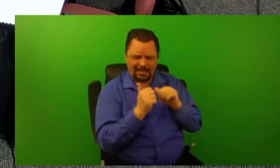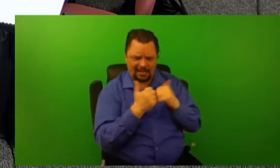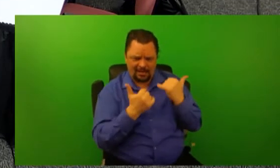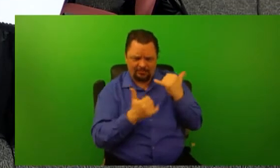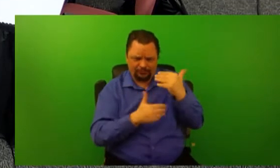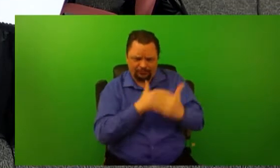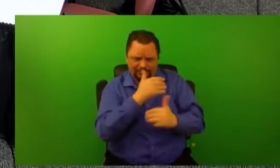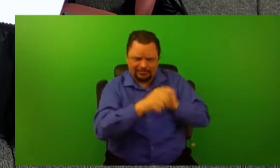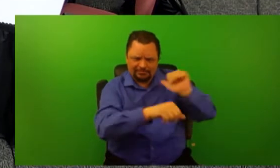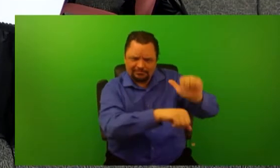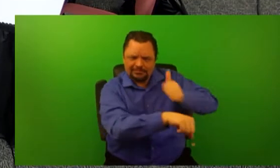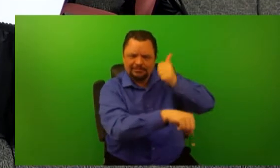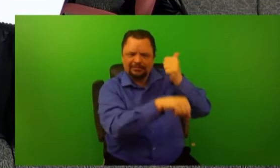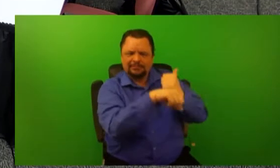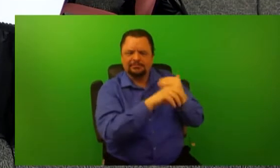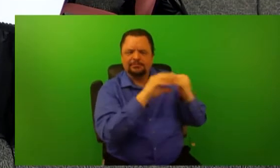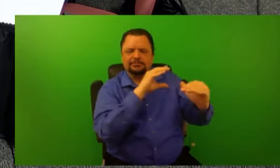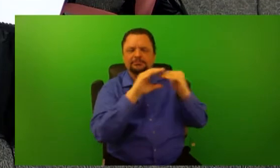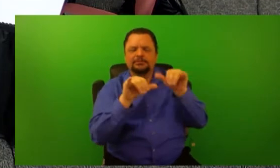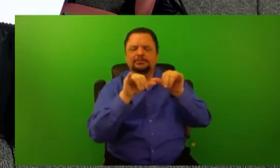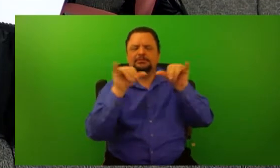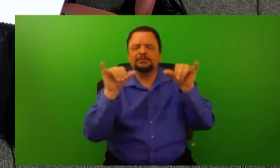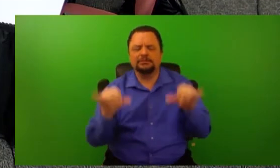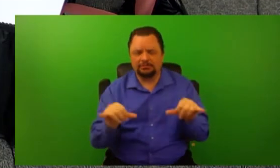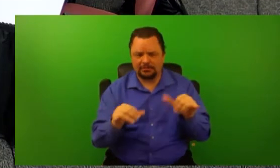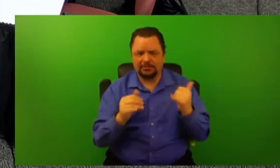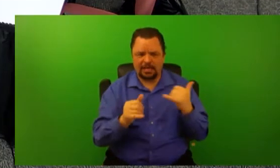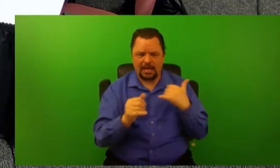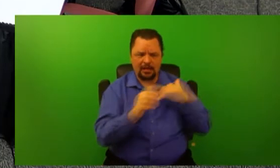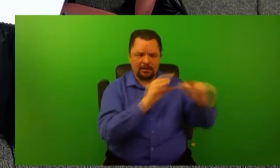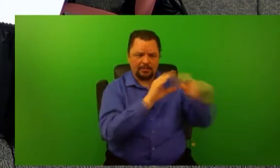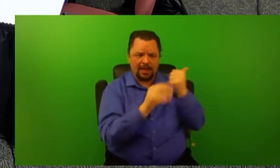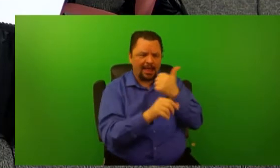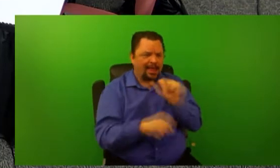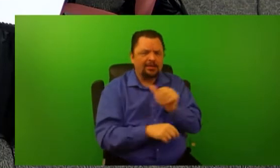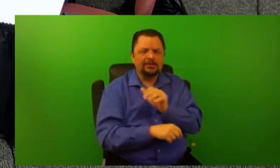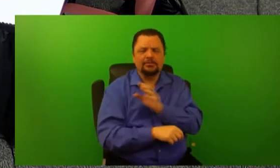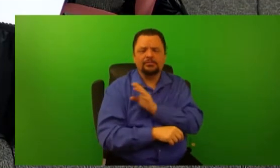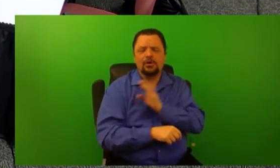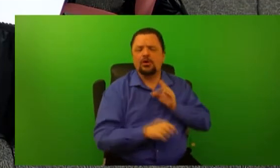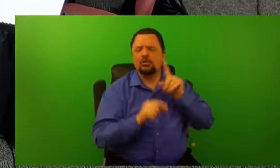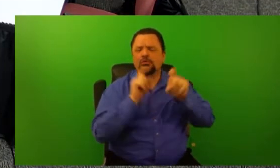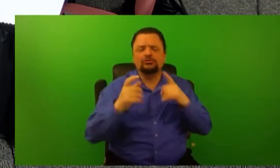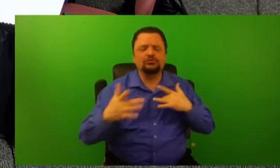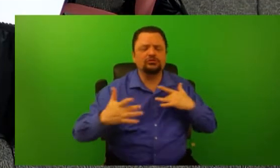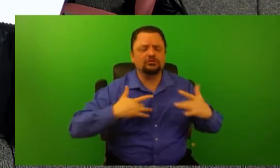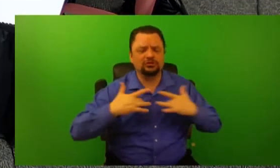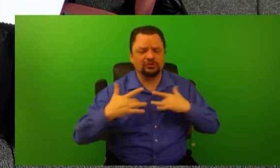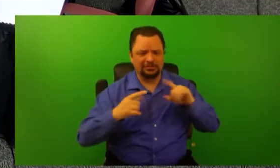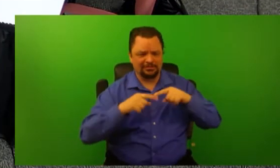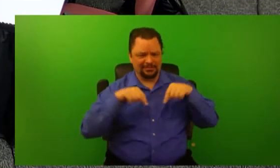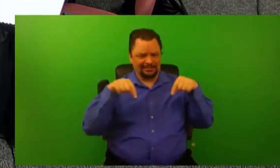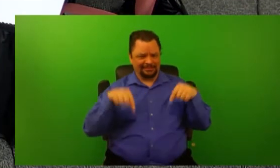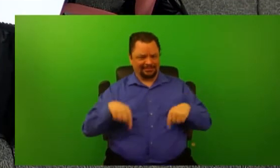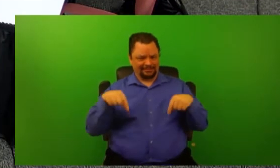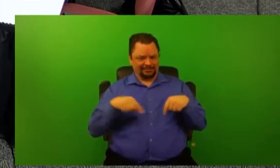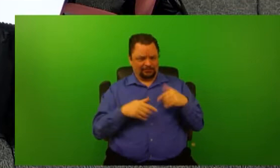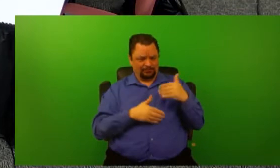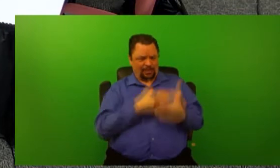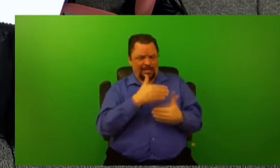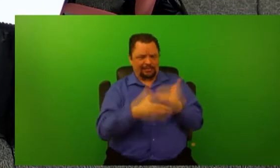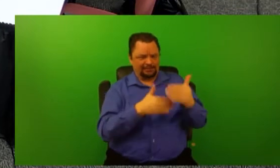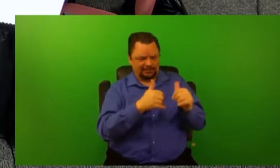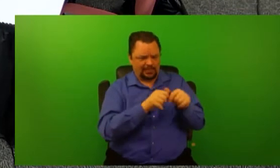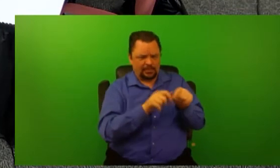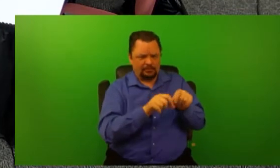place. And I would welcome any questions or concerns that board members would have regarding this process. And again, let me just add that during